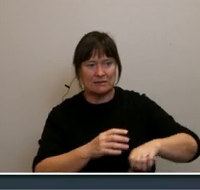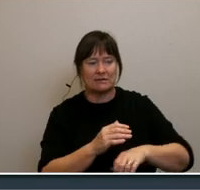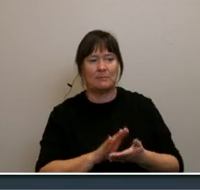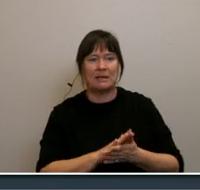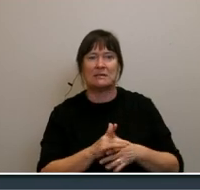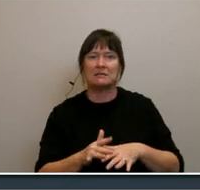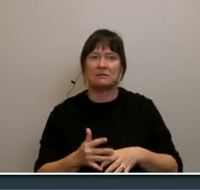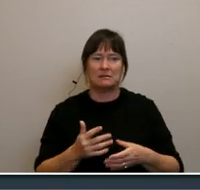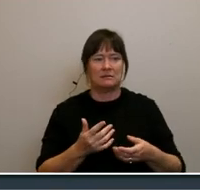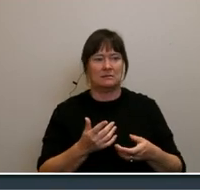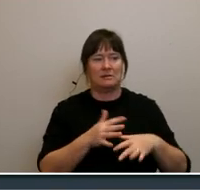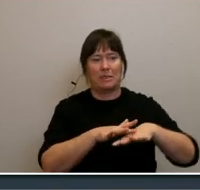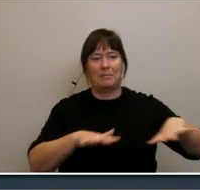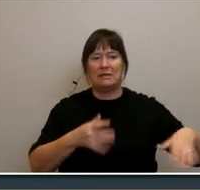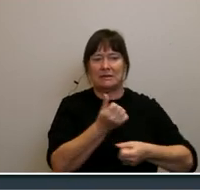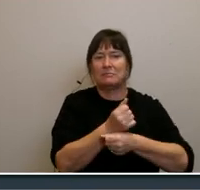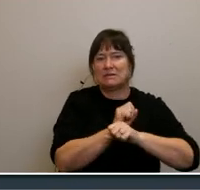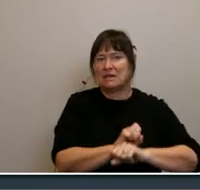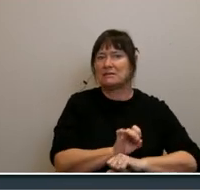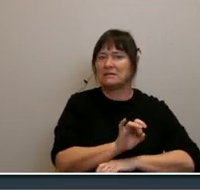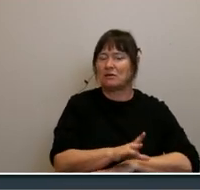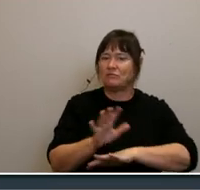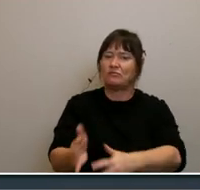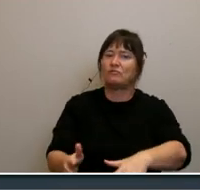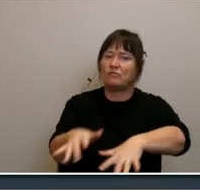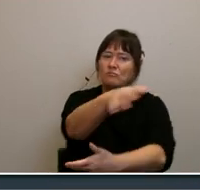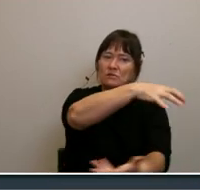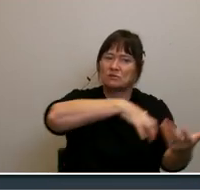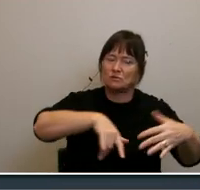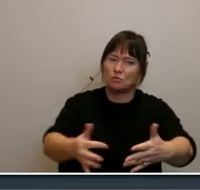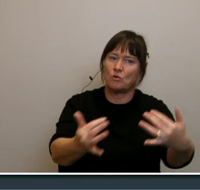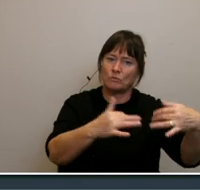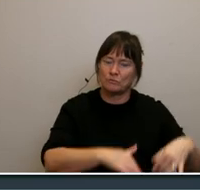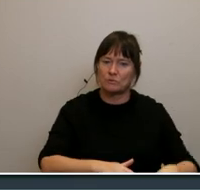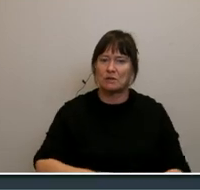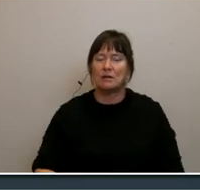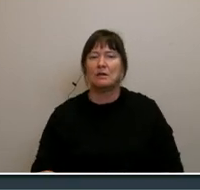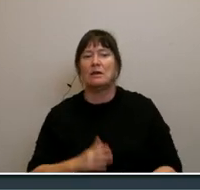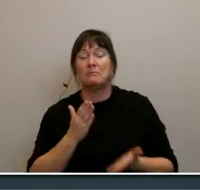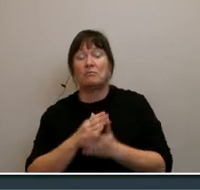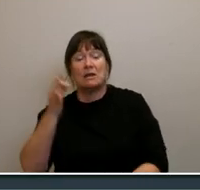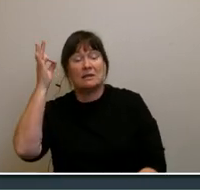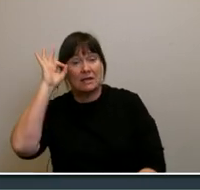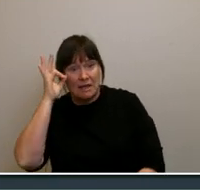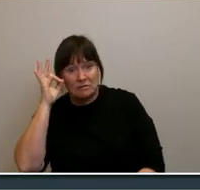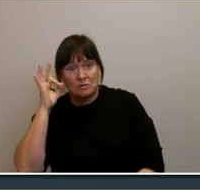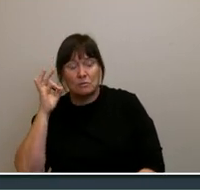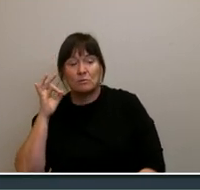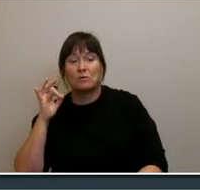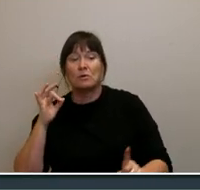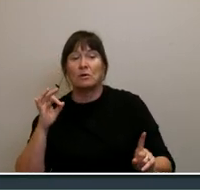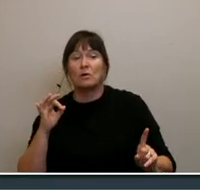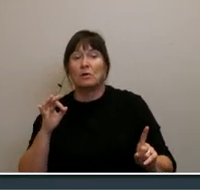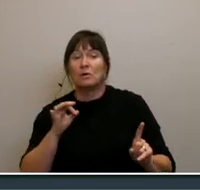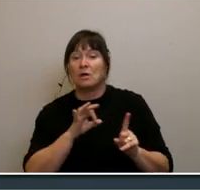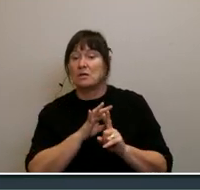resilience to storms. The third reason is the council has failed to ensure city ratepayers are not held liable either by